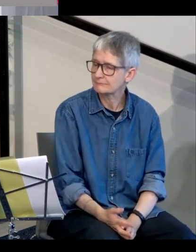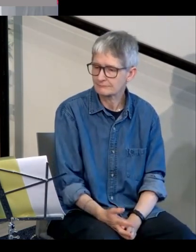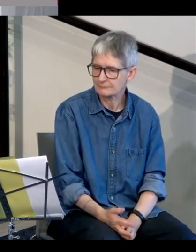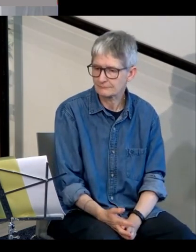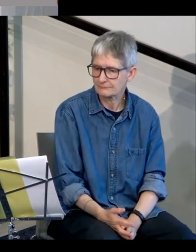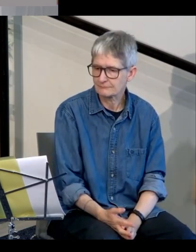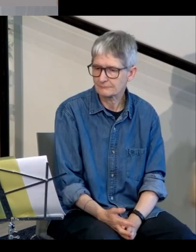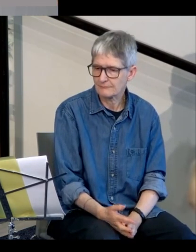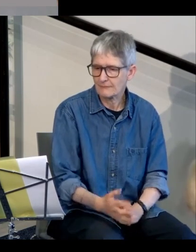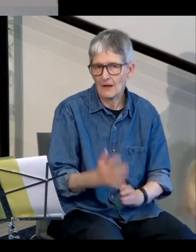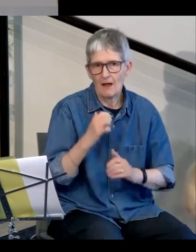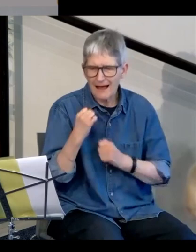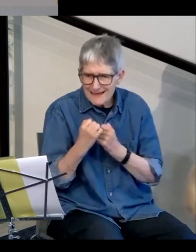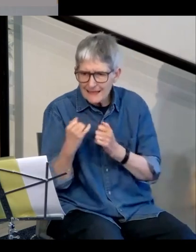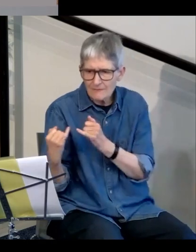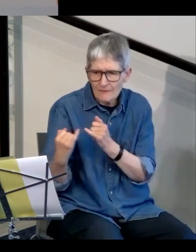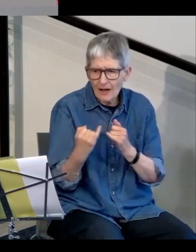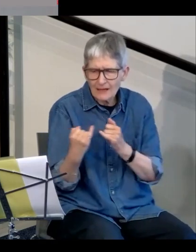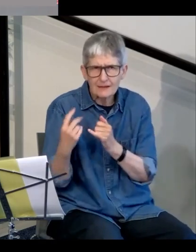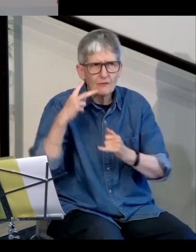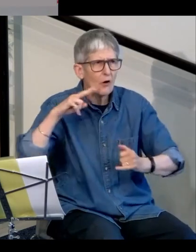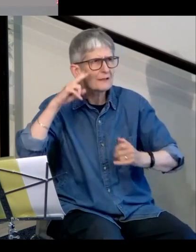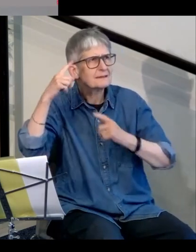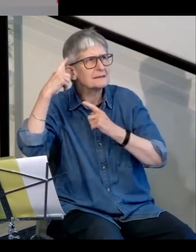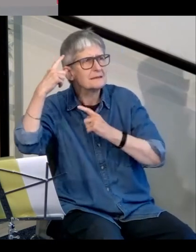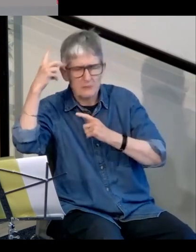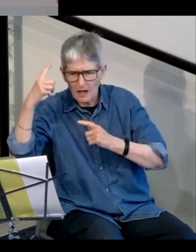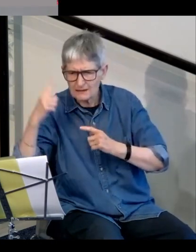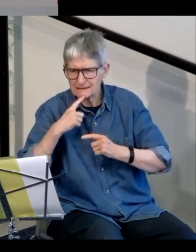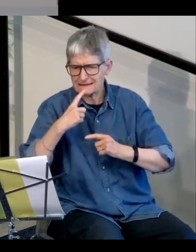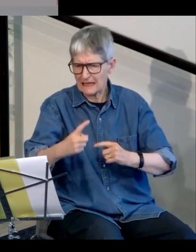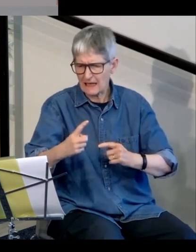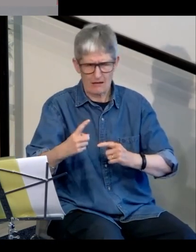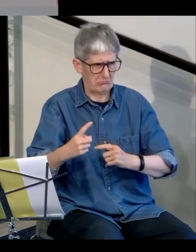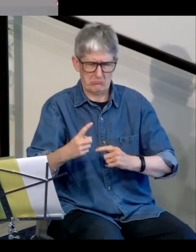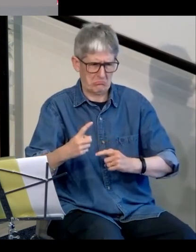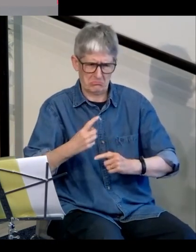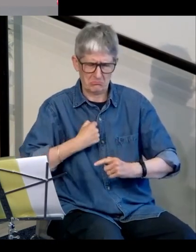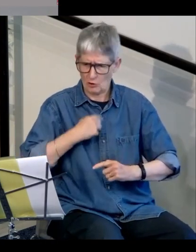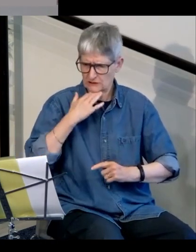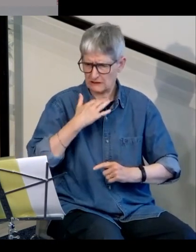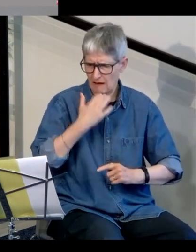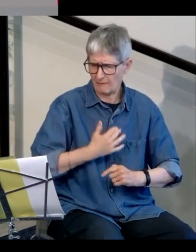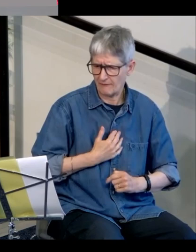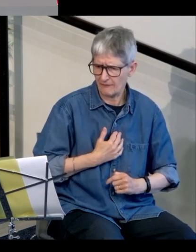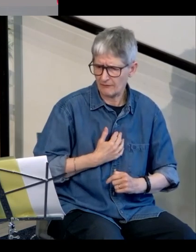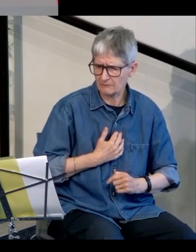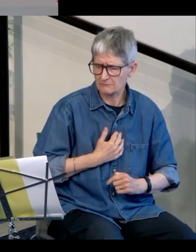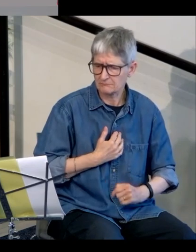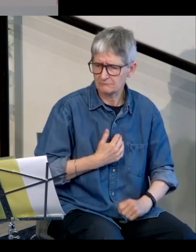I keep fighting voices in my mind that say I'm not enough.